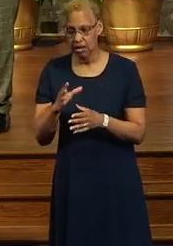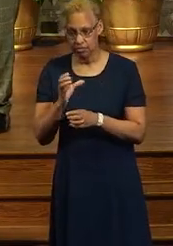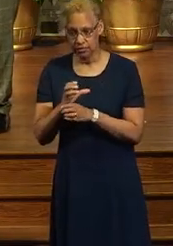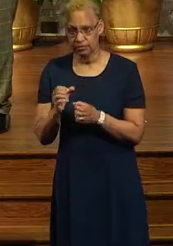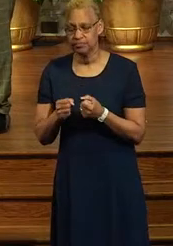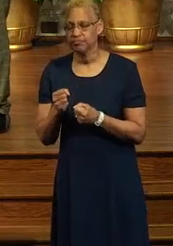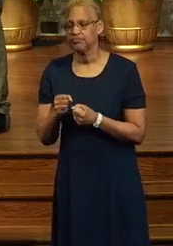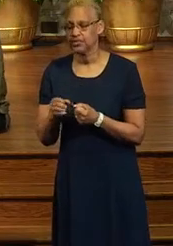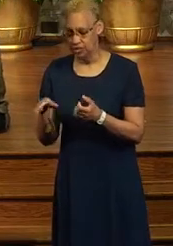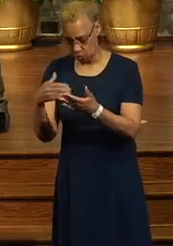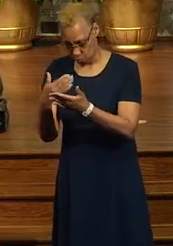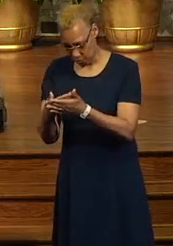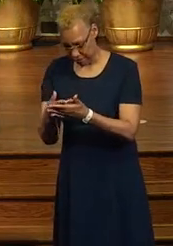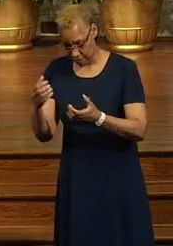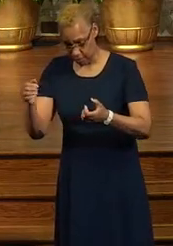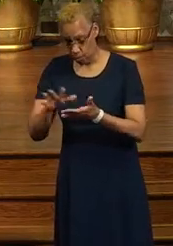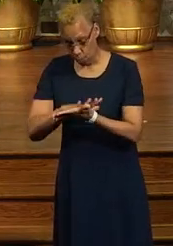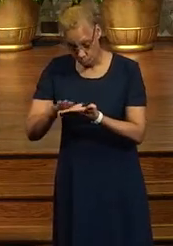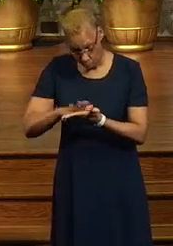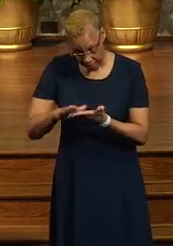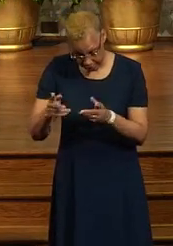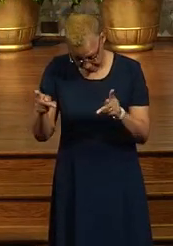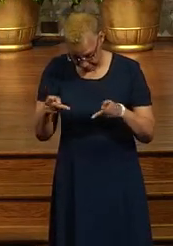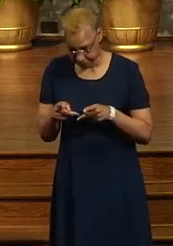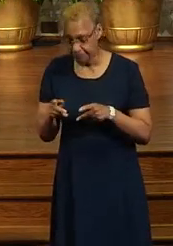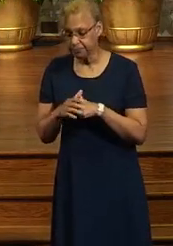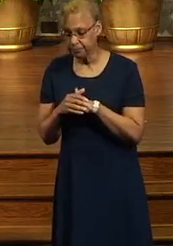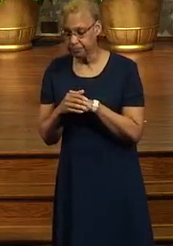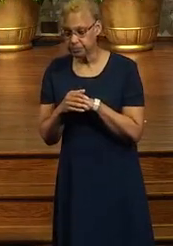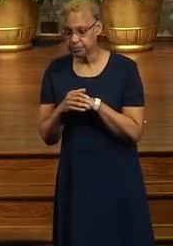Now, we got to the car wash.